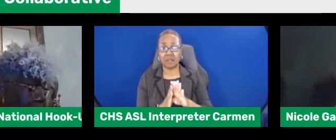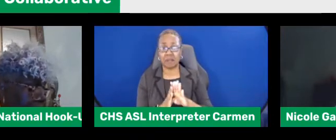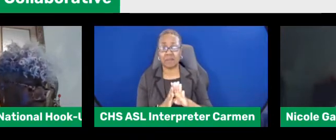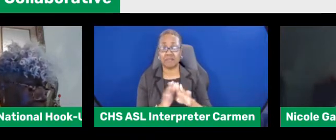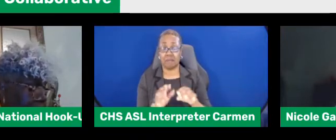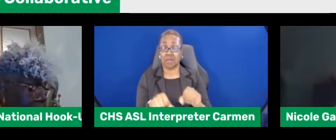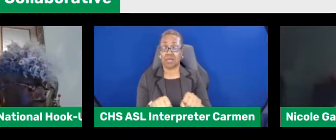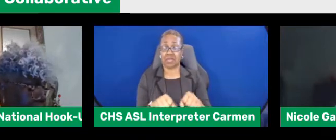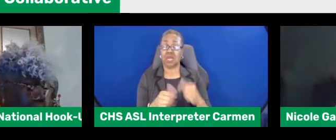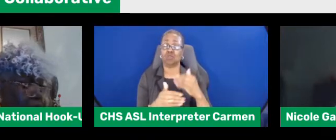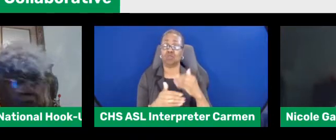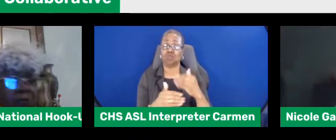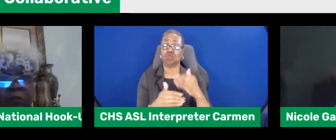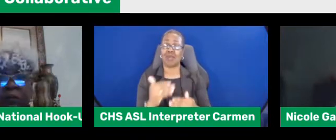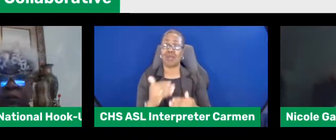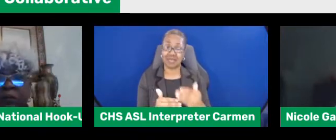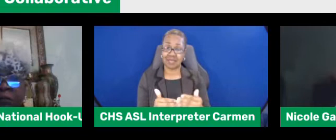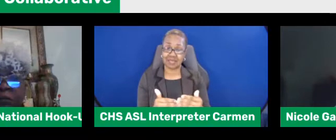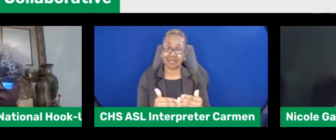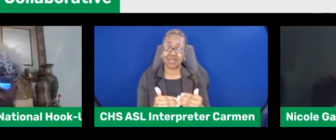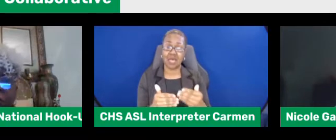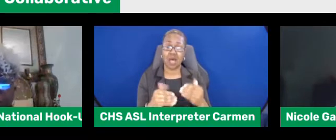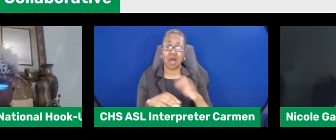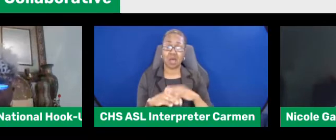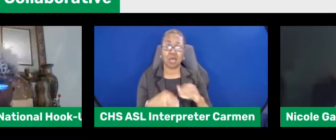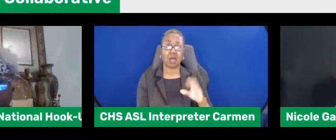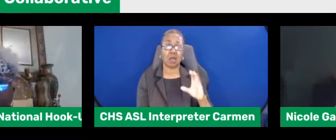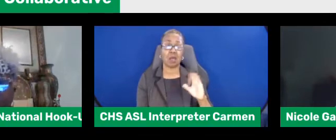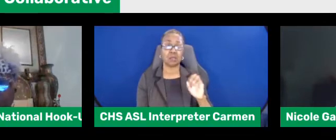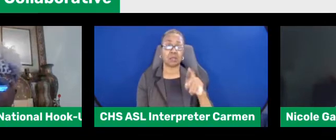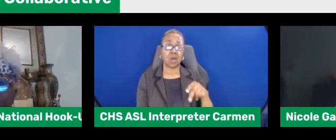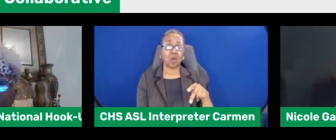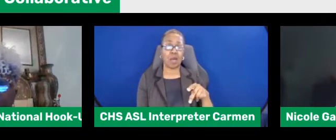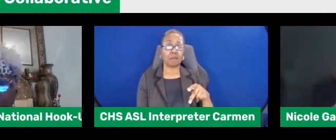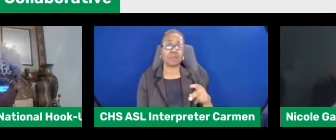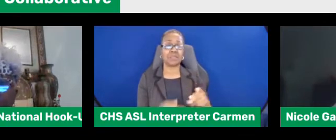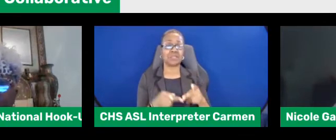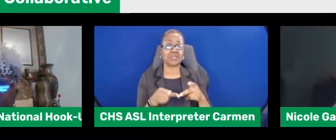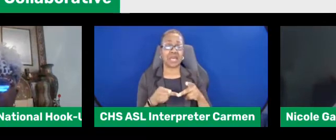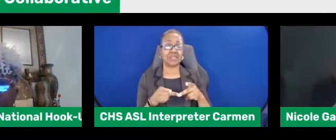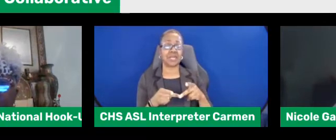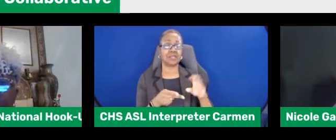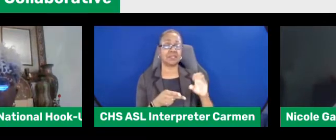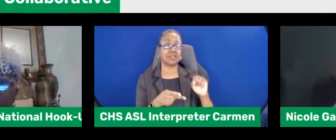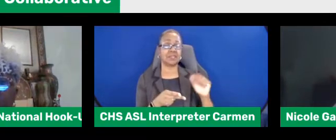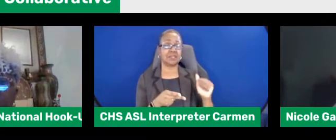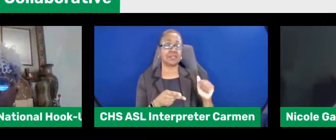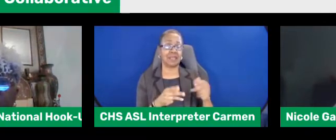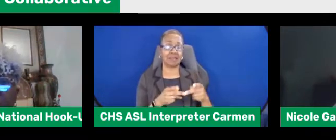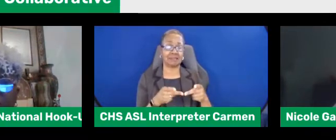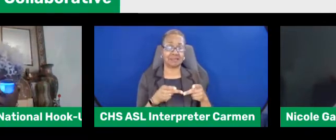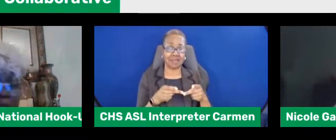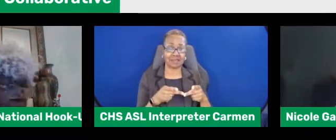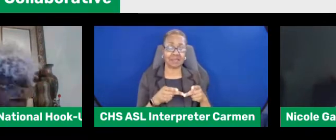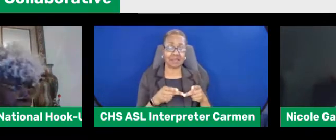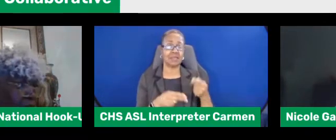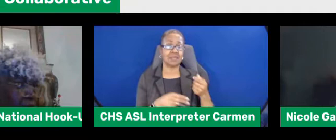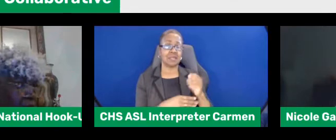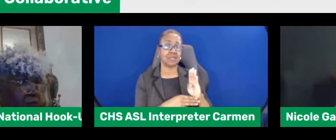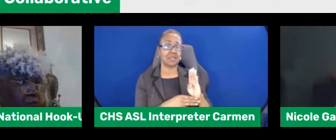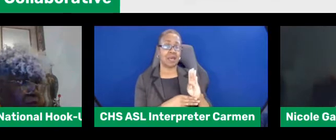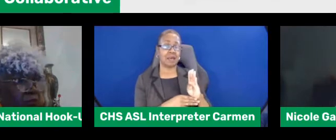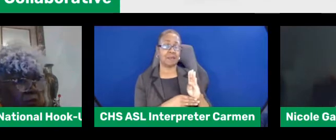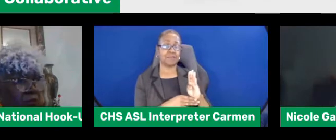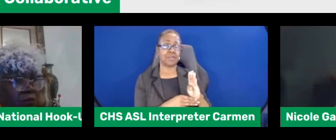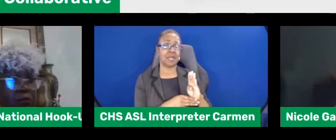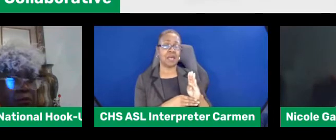to process at our co-op sites and at our CSA sites, hub and SNAP benefits.